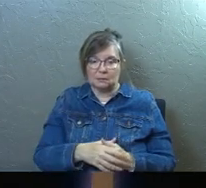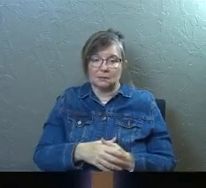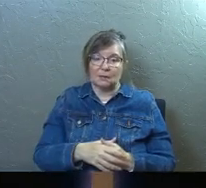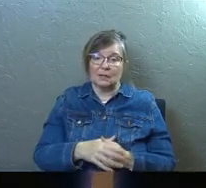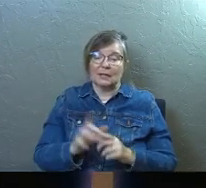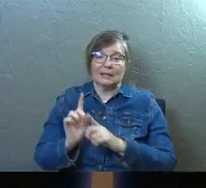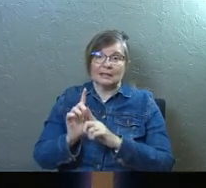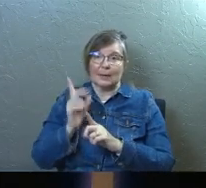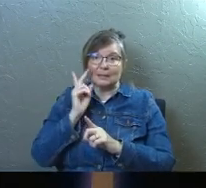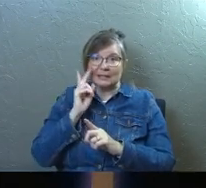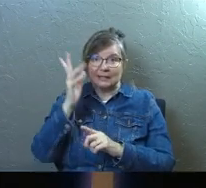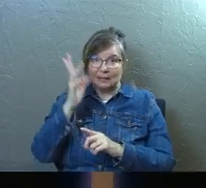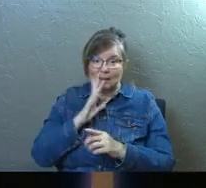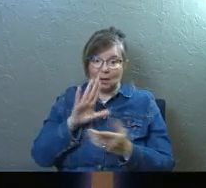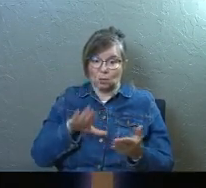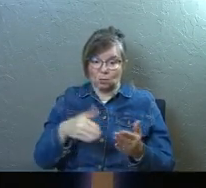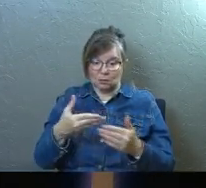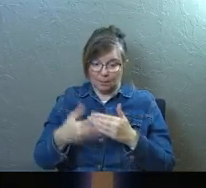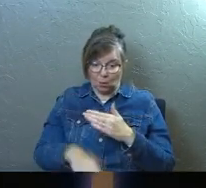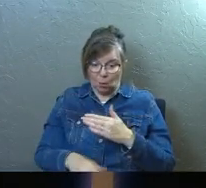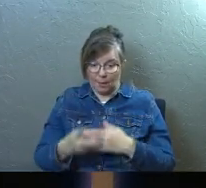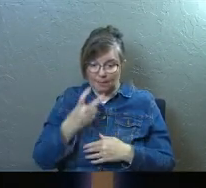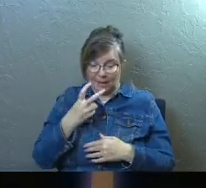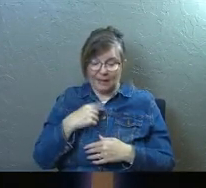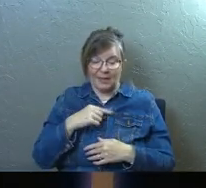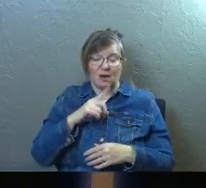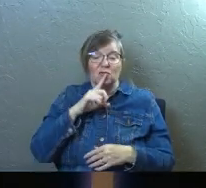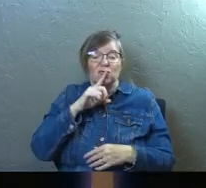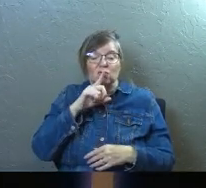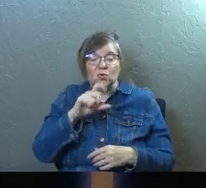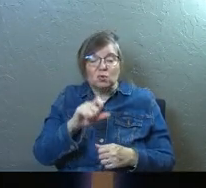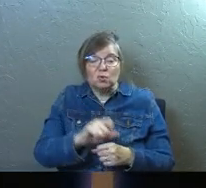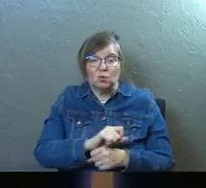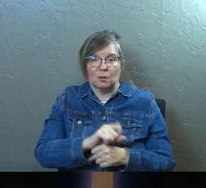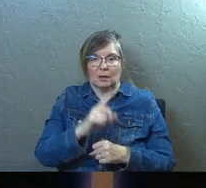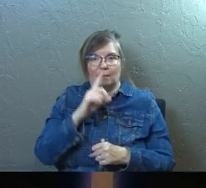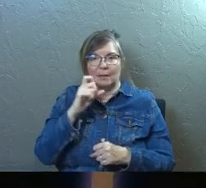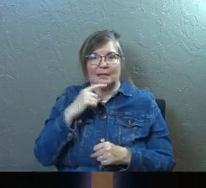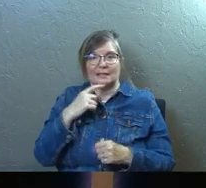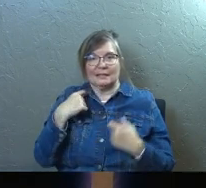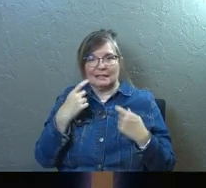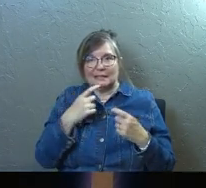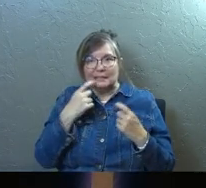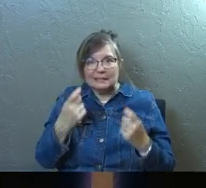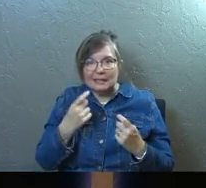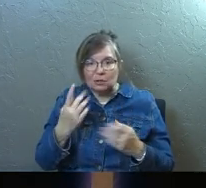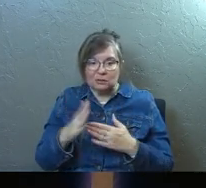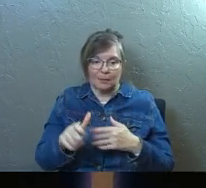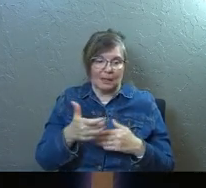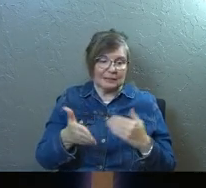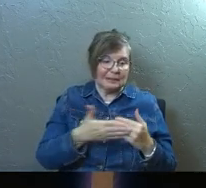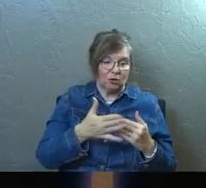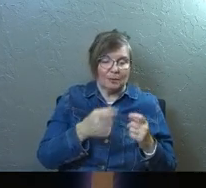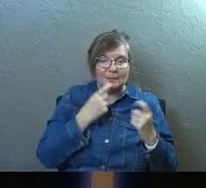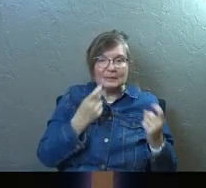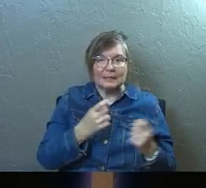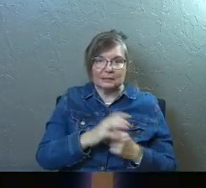And the disciples see this man who's born blind, and they're just sure it's because he sinned or somebody around him